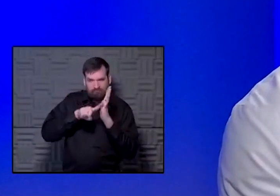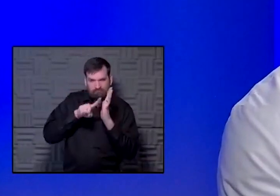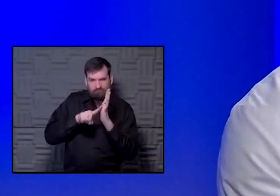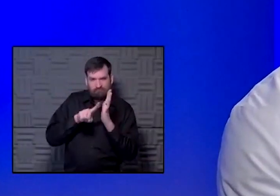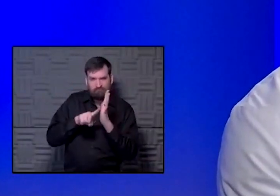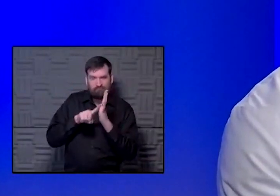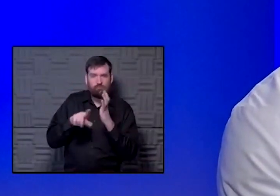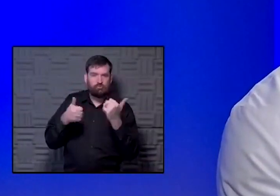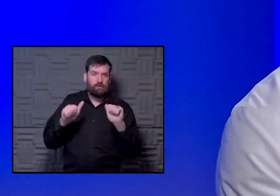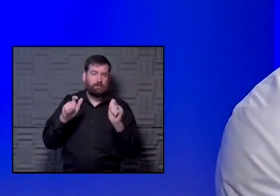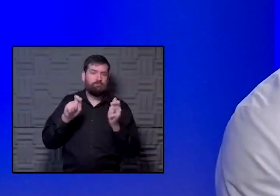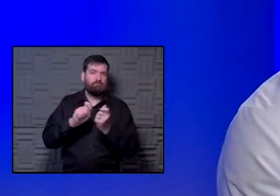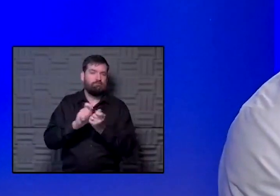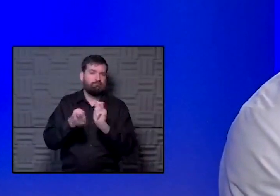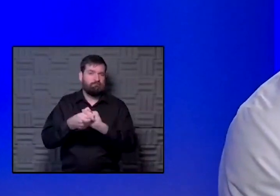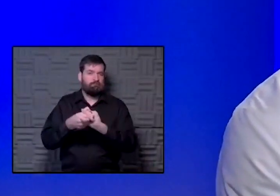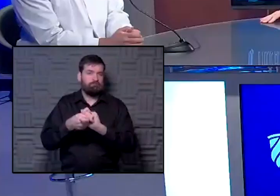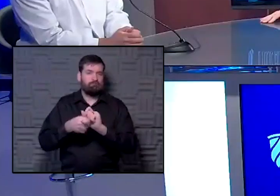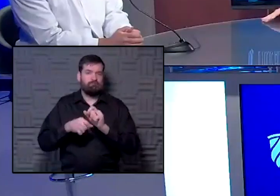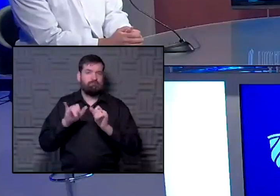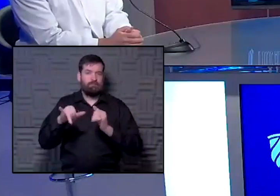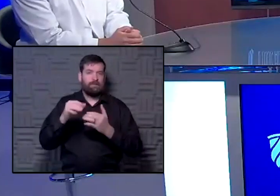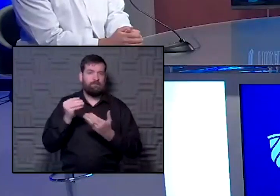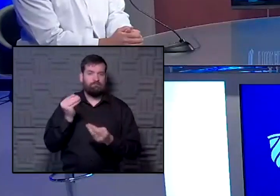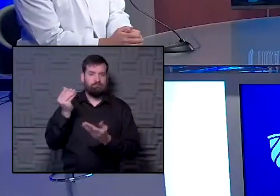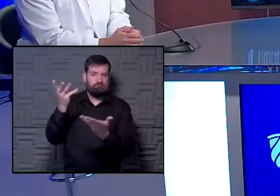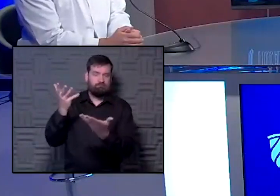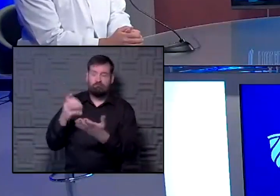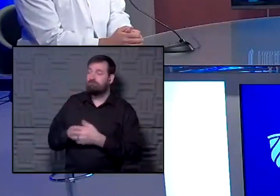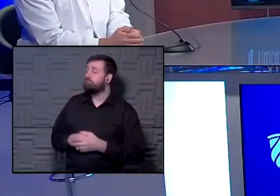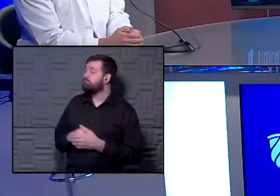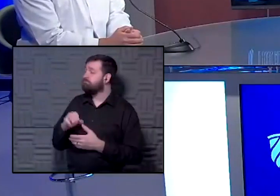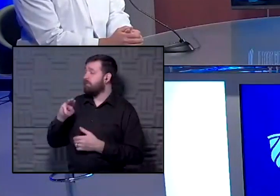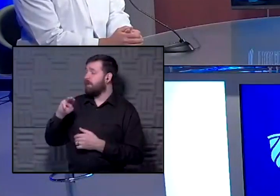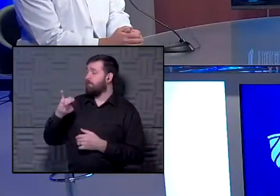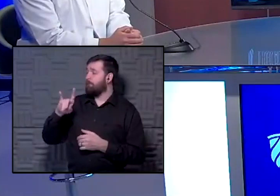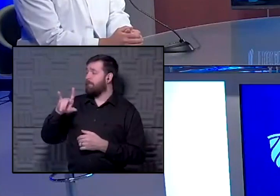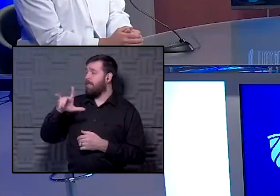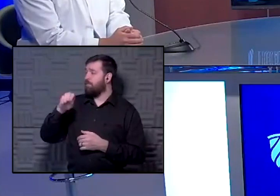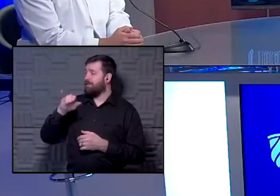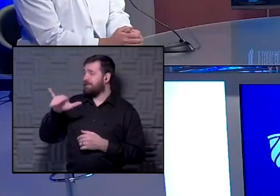change and modify that guidance. Melody has a question about